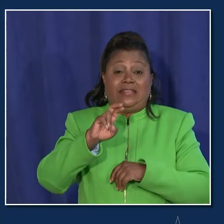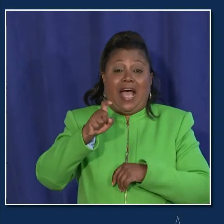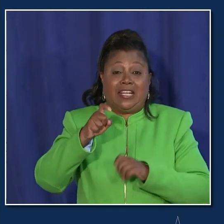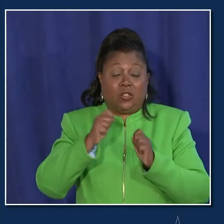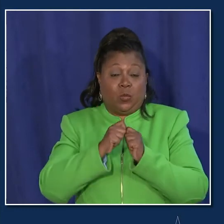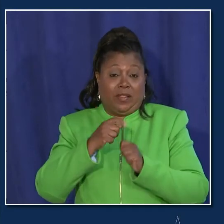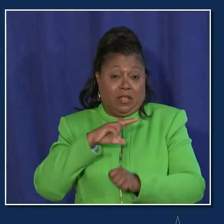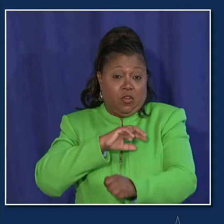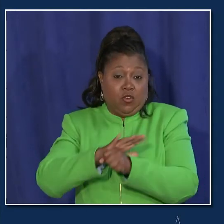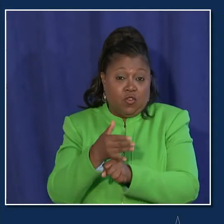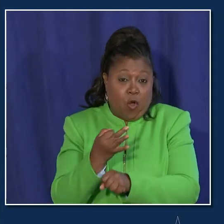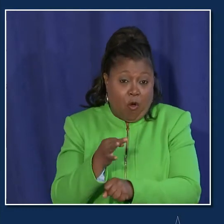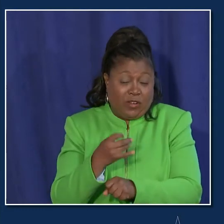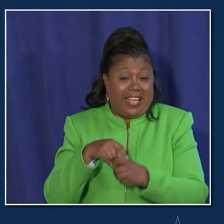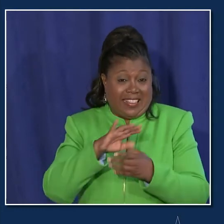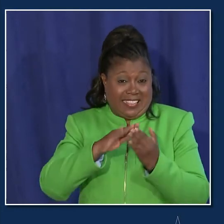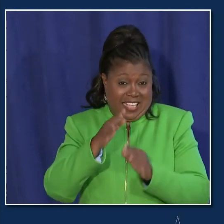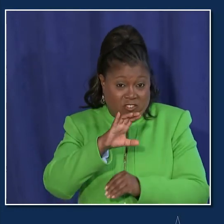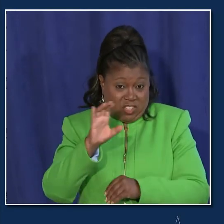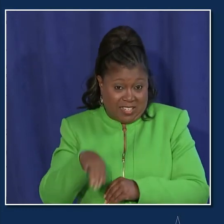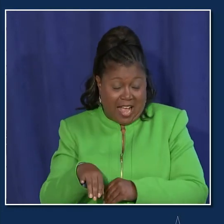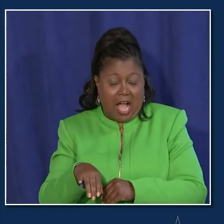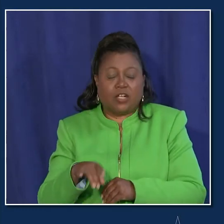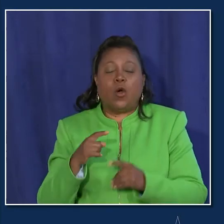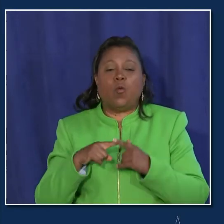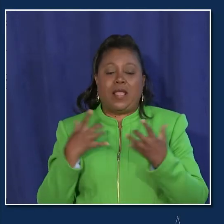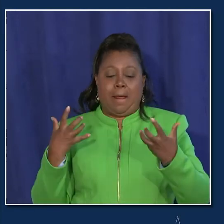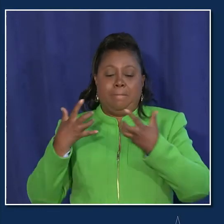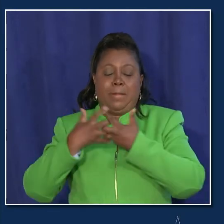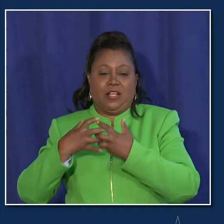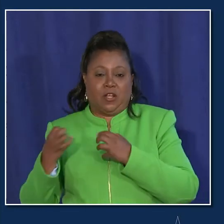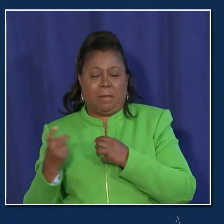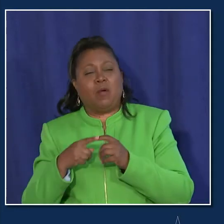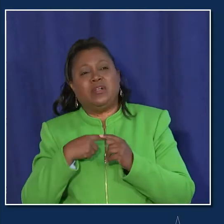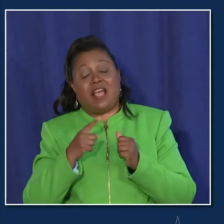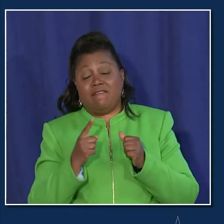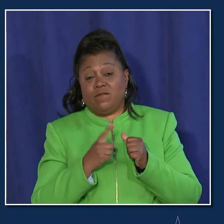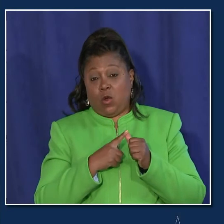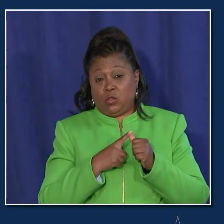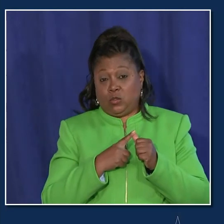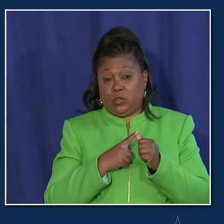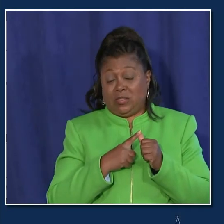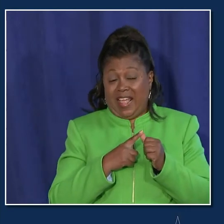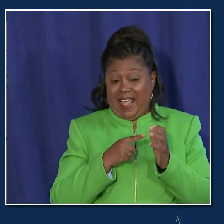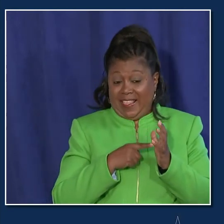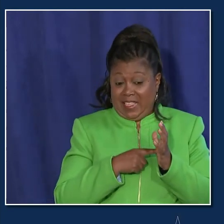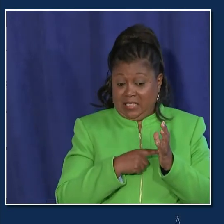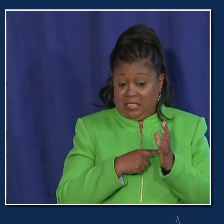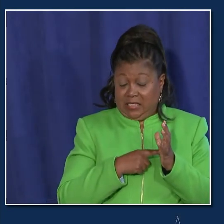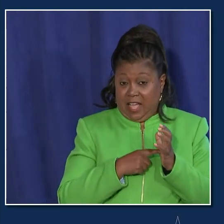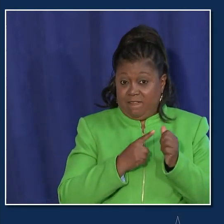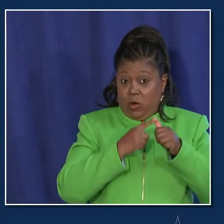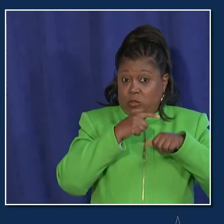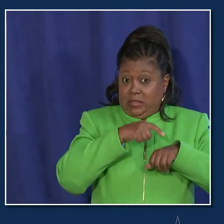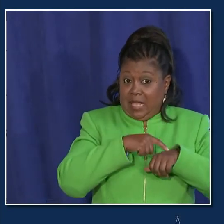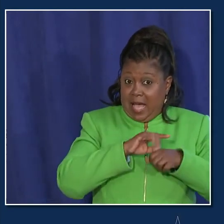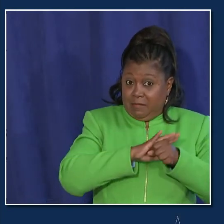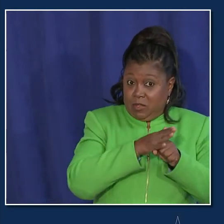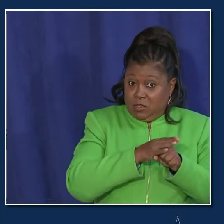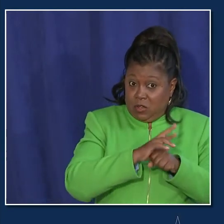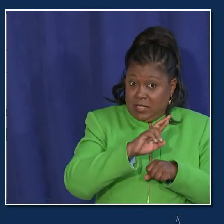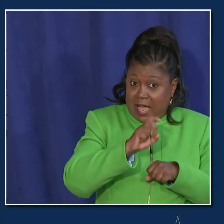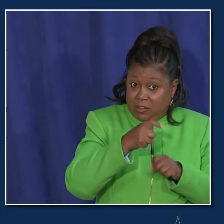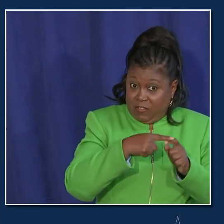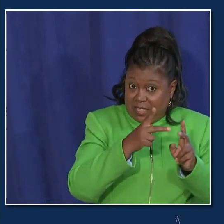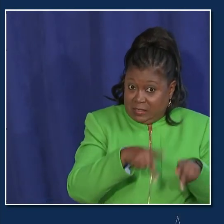with COVID in the city of Chicago, we match it back. We say first, is this a first-time COVID